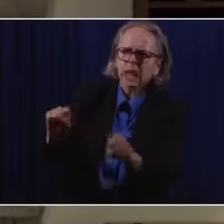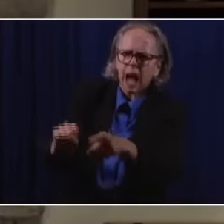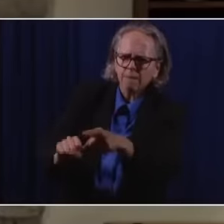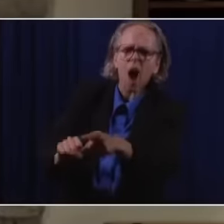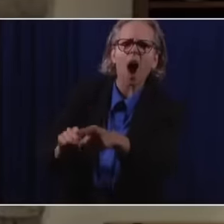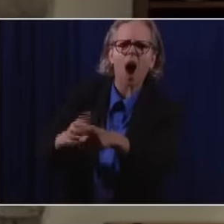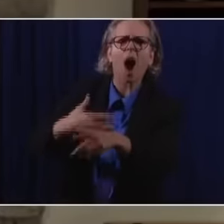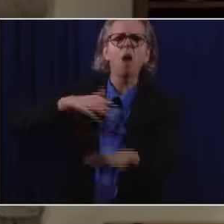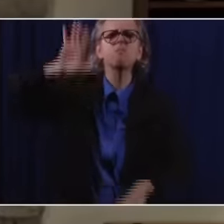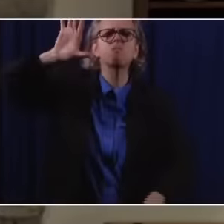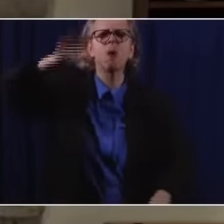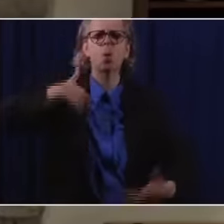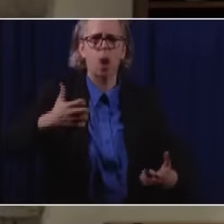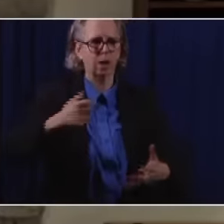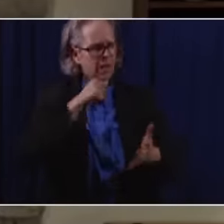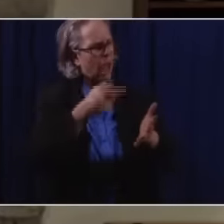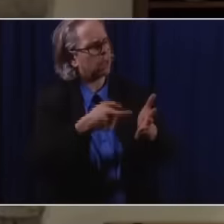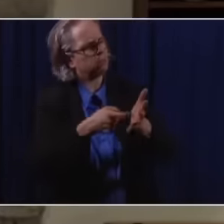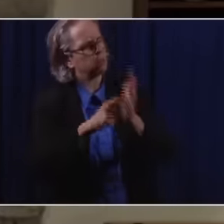require that.